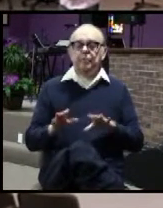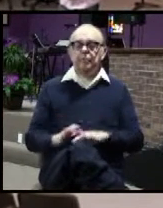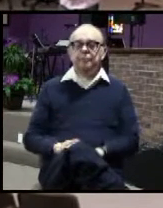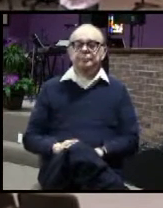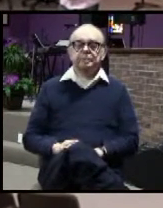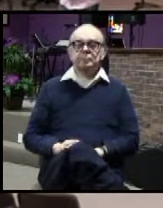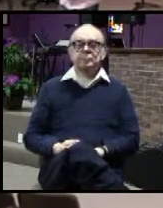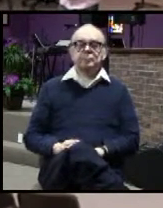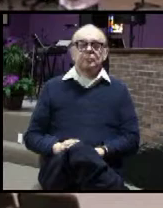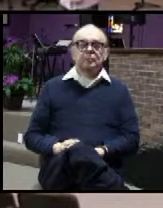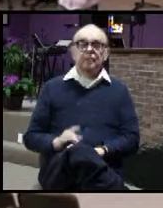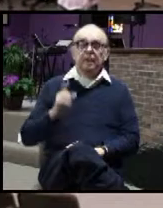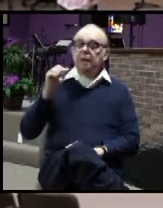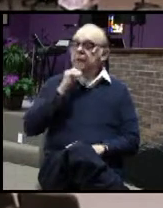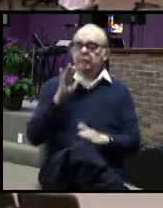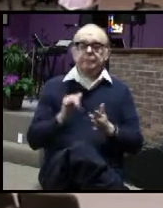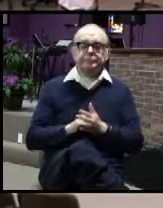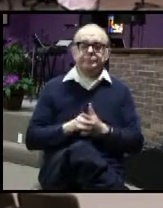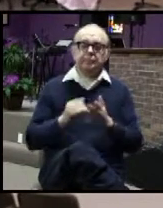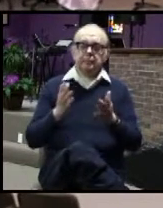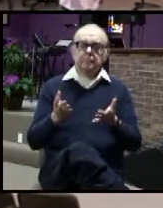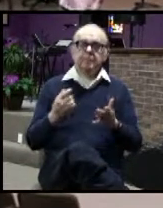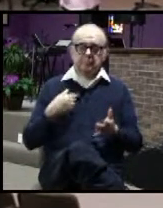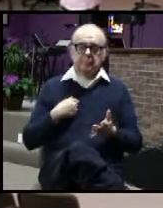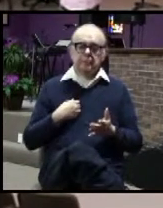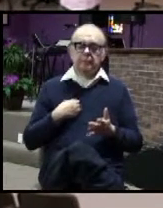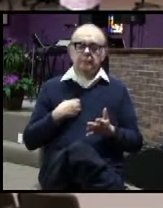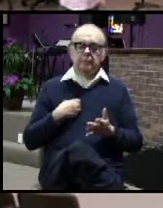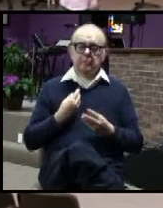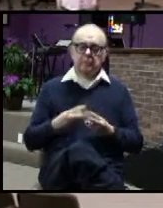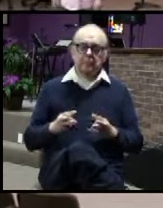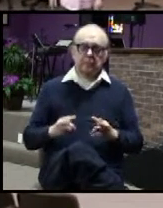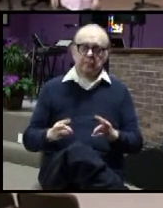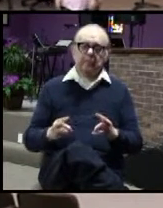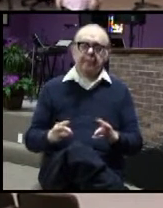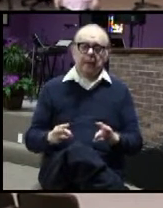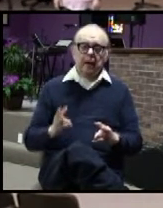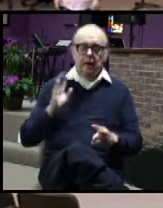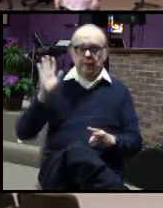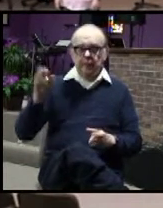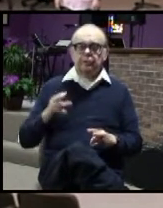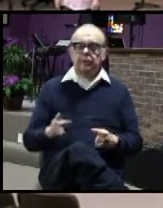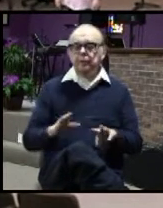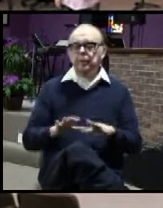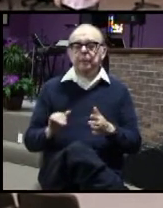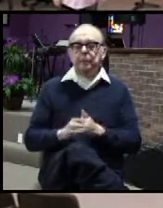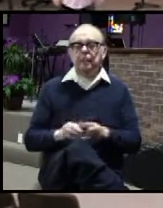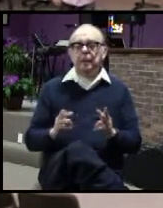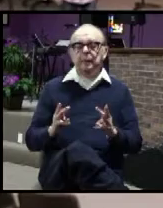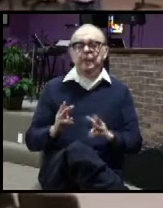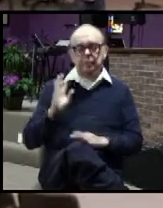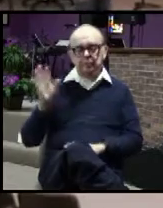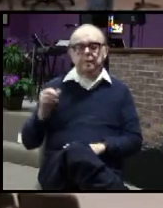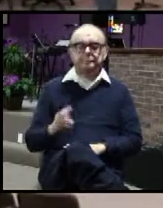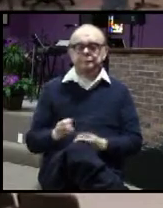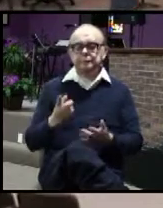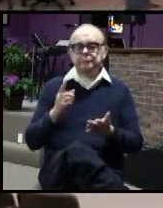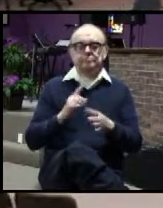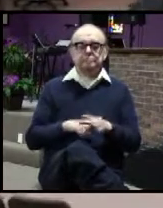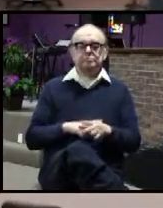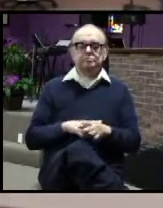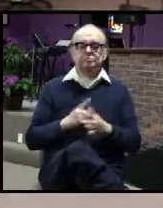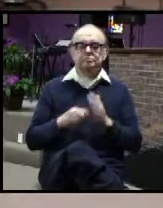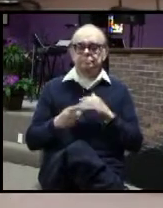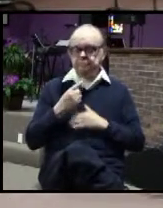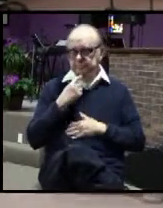no, He didn't. He wanted me to get out of the way so He could do it. And so many times what we're saying